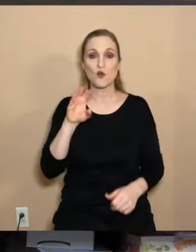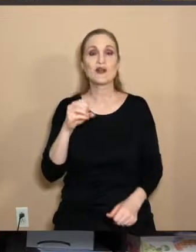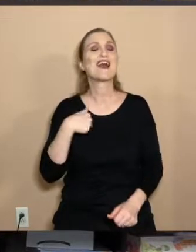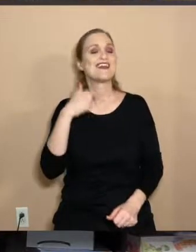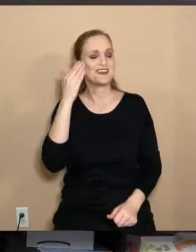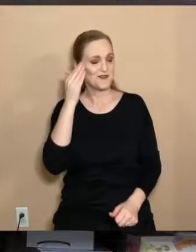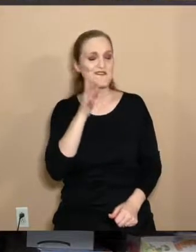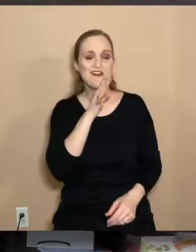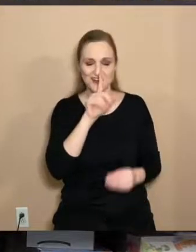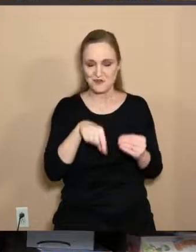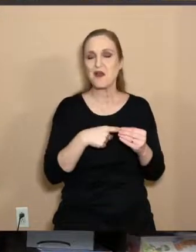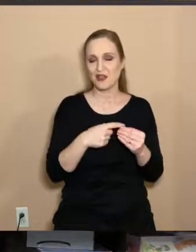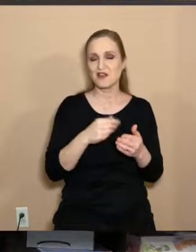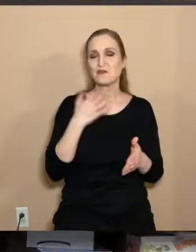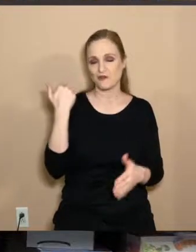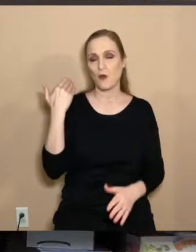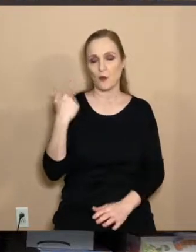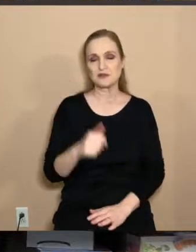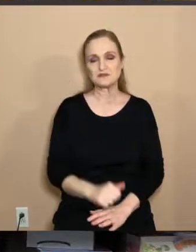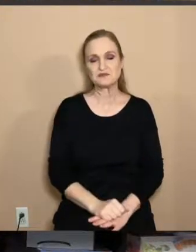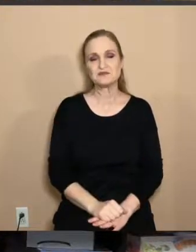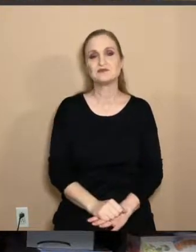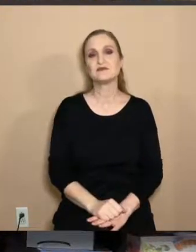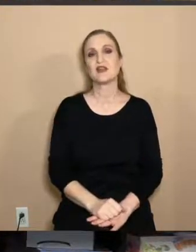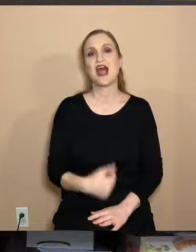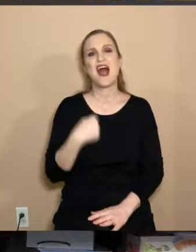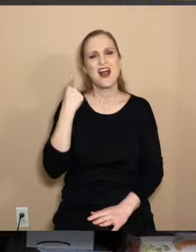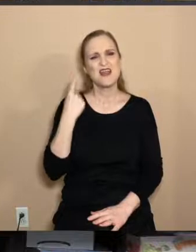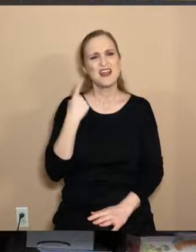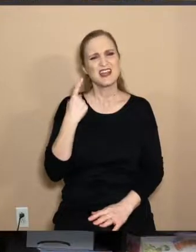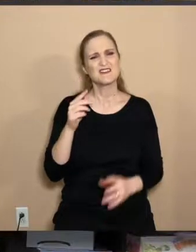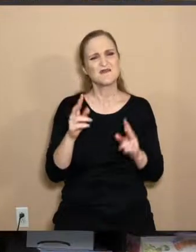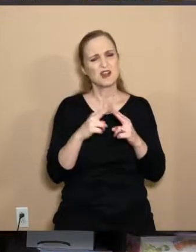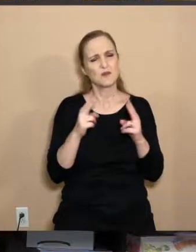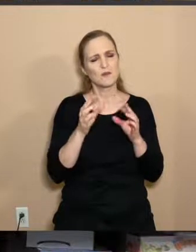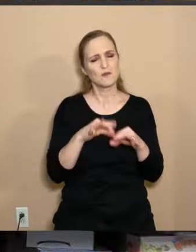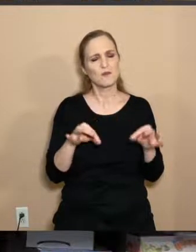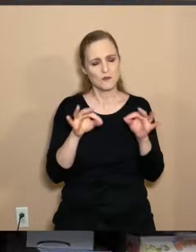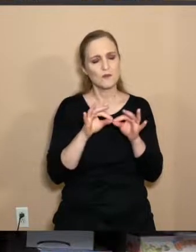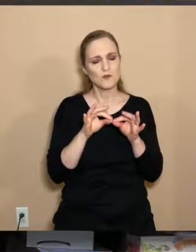this passage numerous times in Ecclesiastes, but I think it's so relevant.